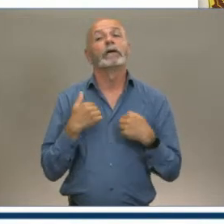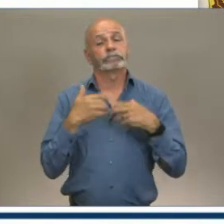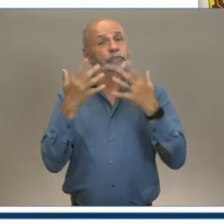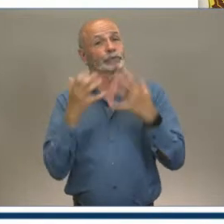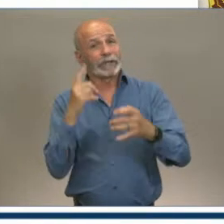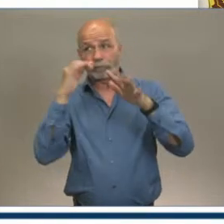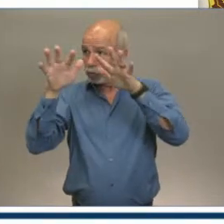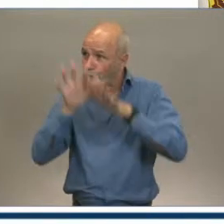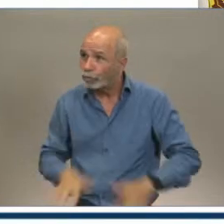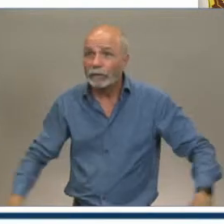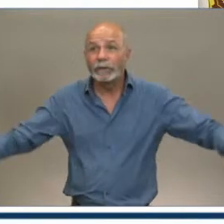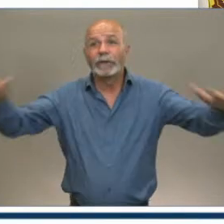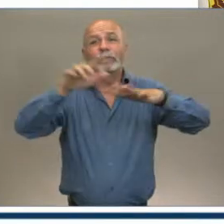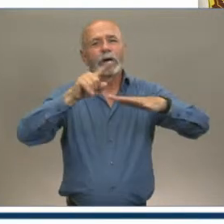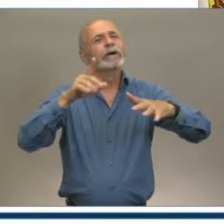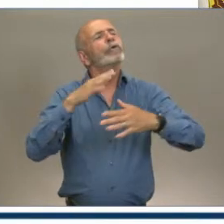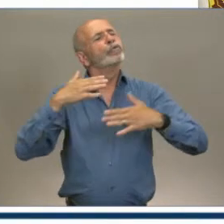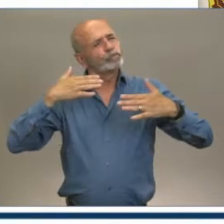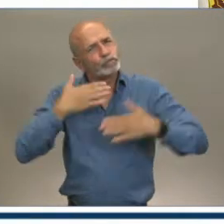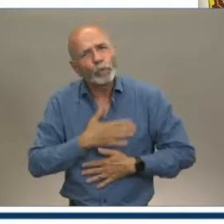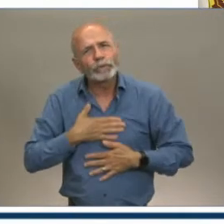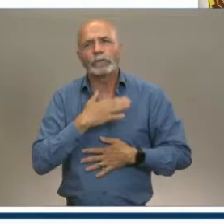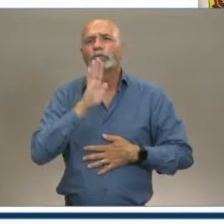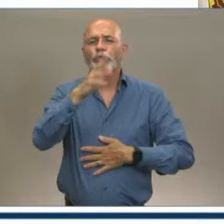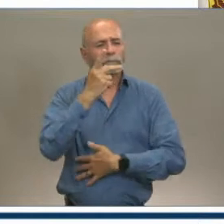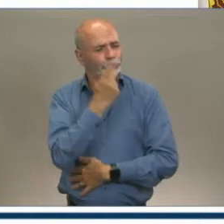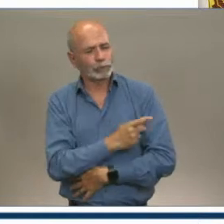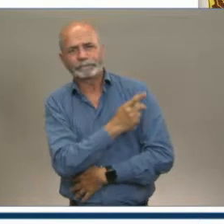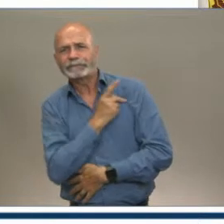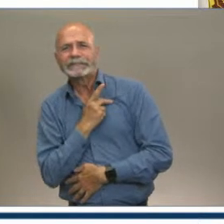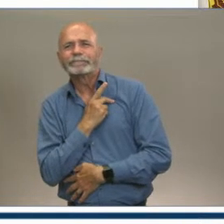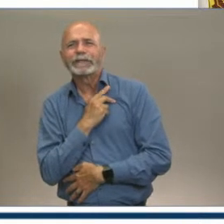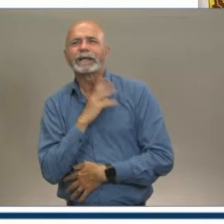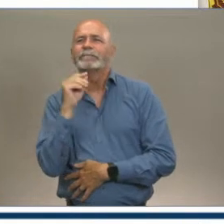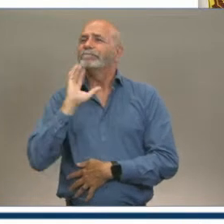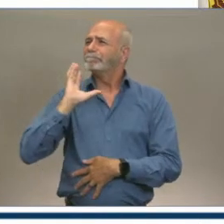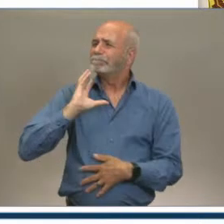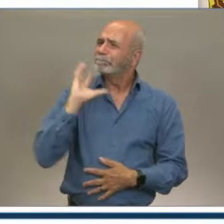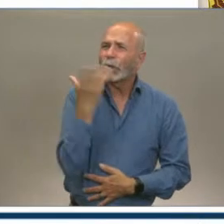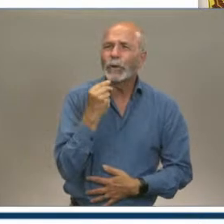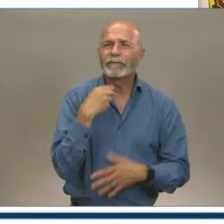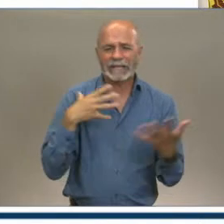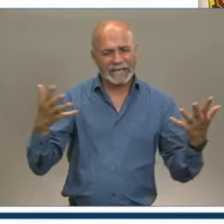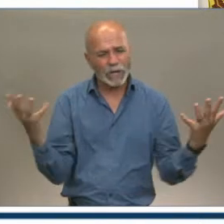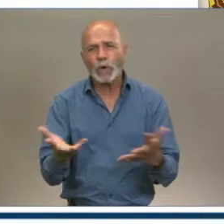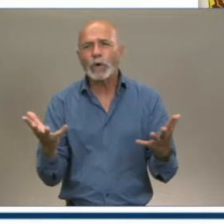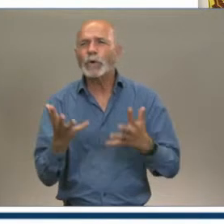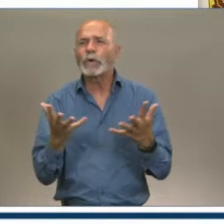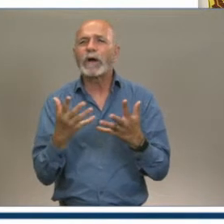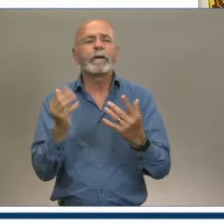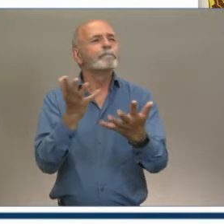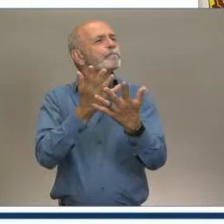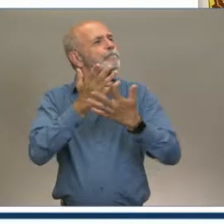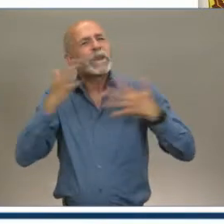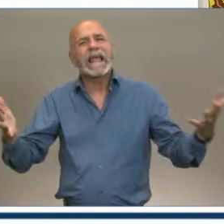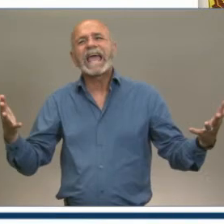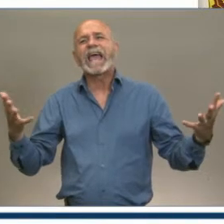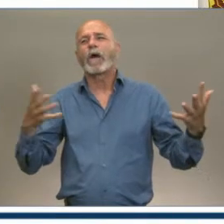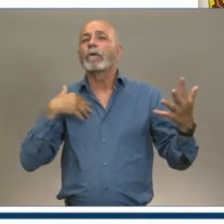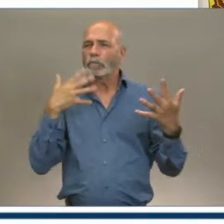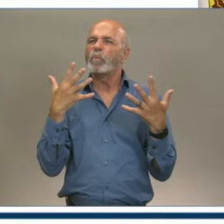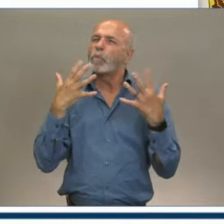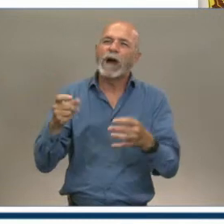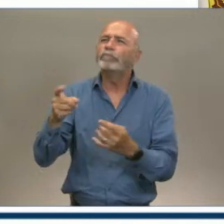your province. We live in the most beautiful and friendly province in the country, and we want you to rediscover Nova